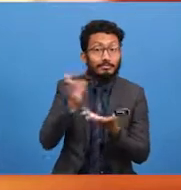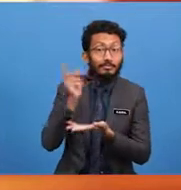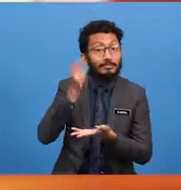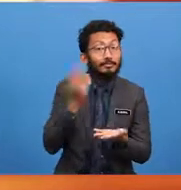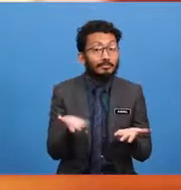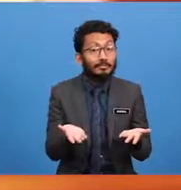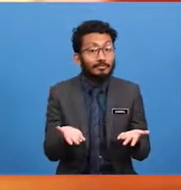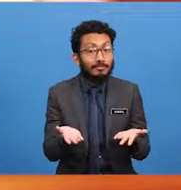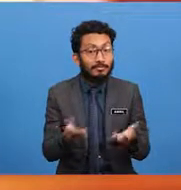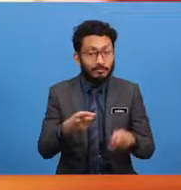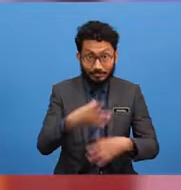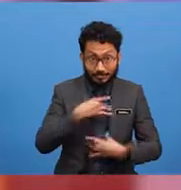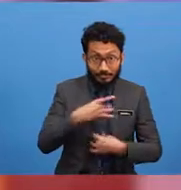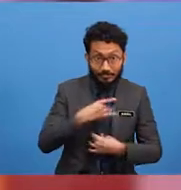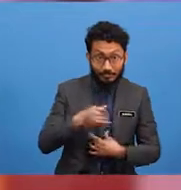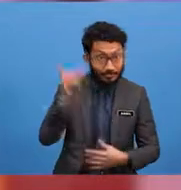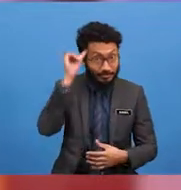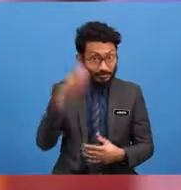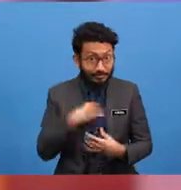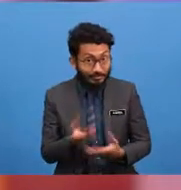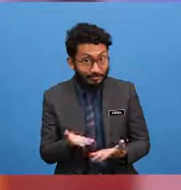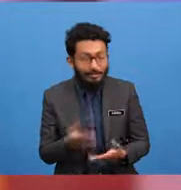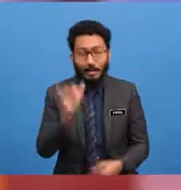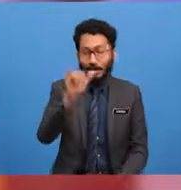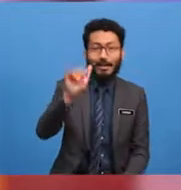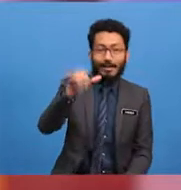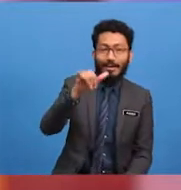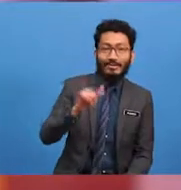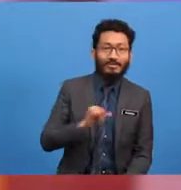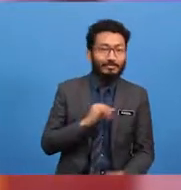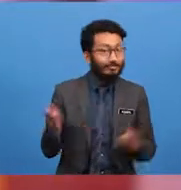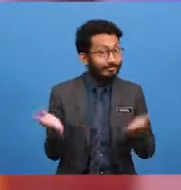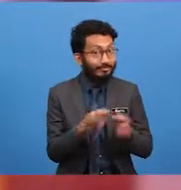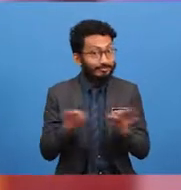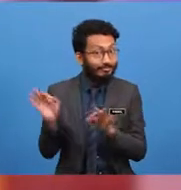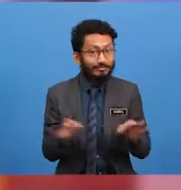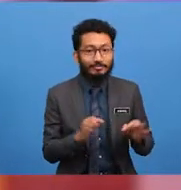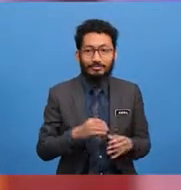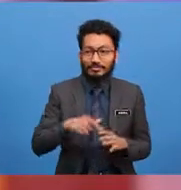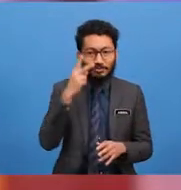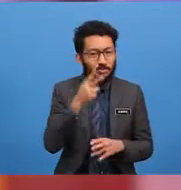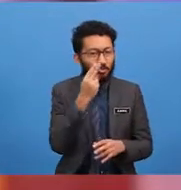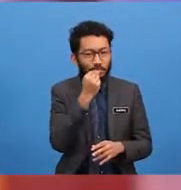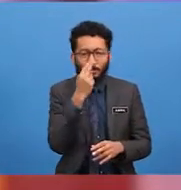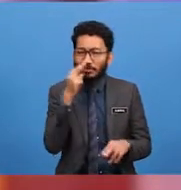Do you like it, Yolo? Yes, I do. It looks fun.